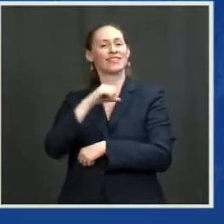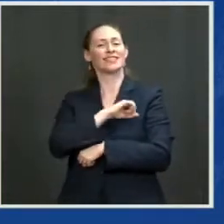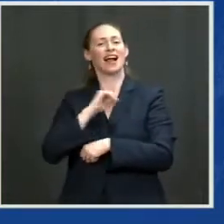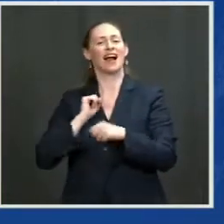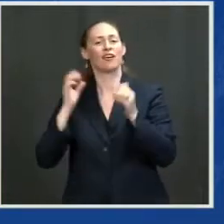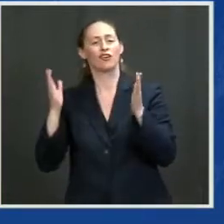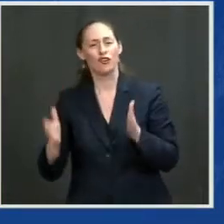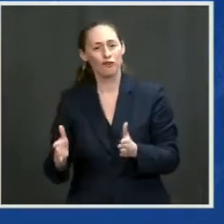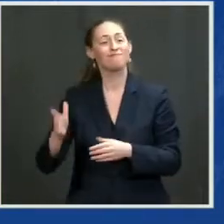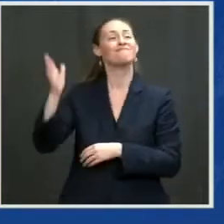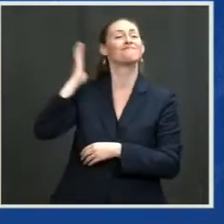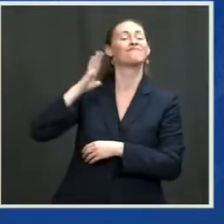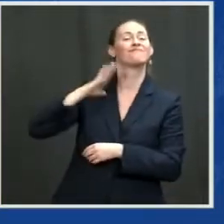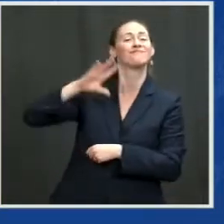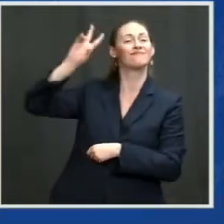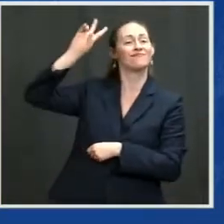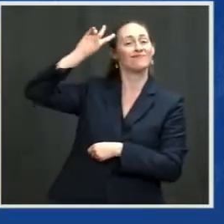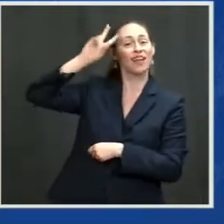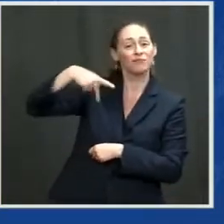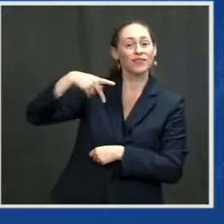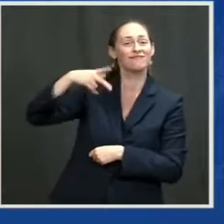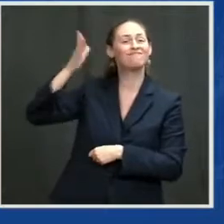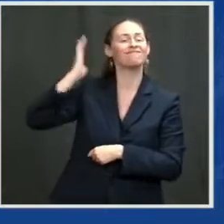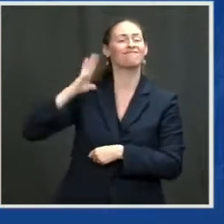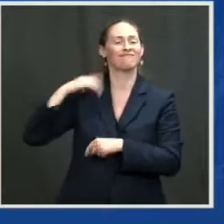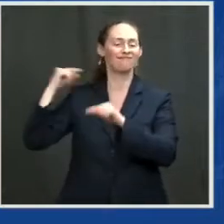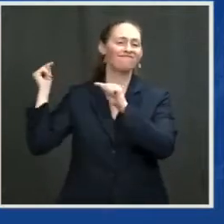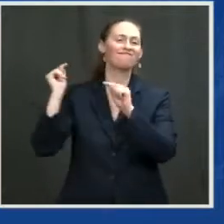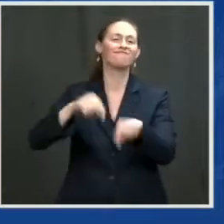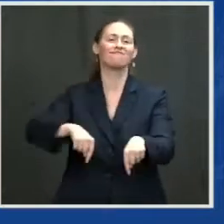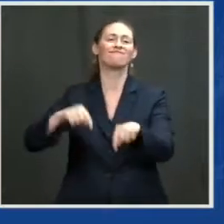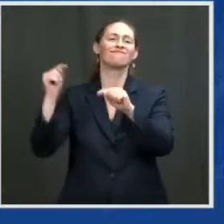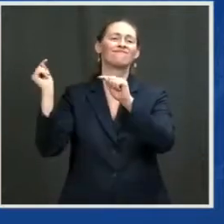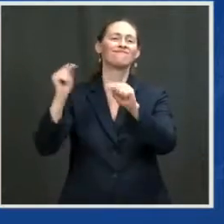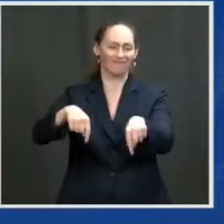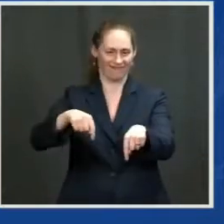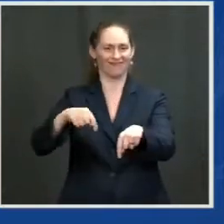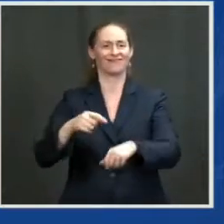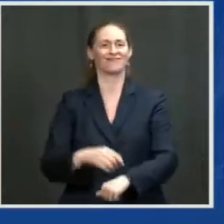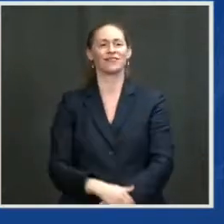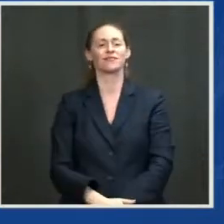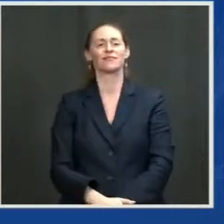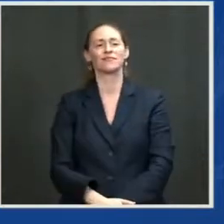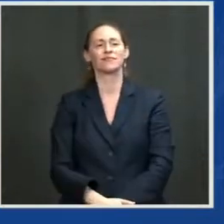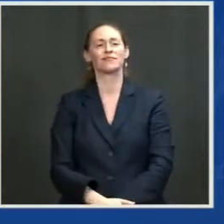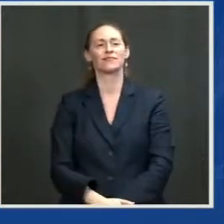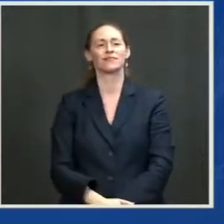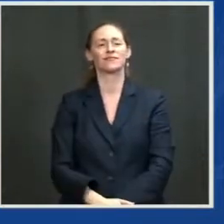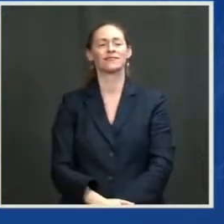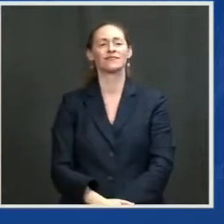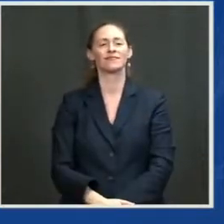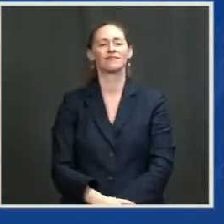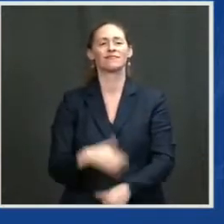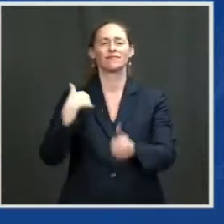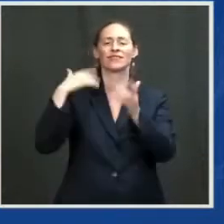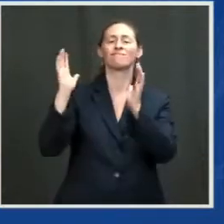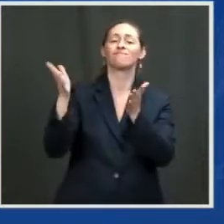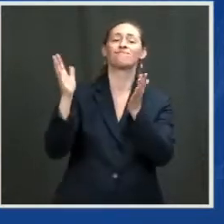here was a guy named Russell Long, who I served with. I was 29. Please sit down,